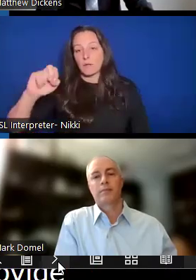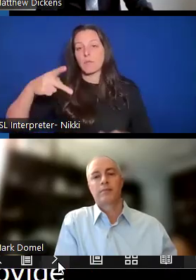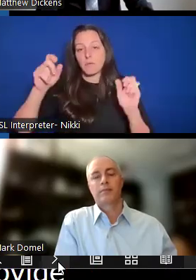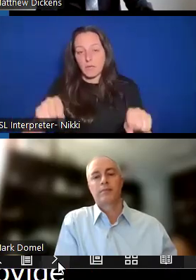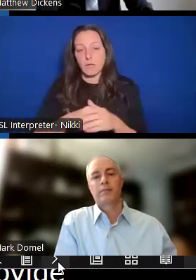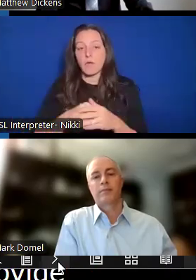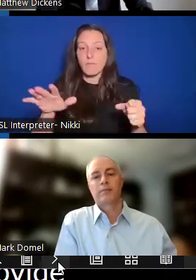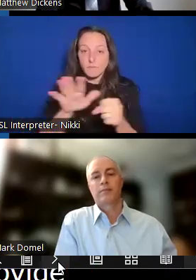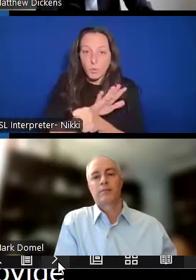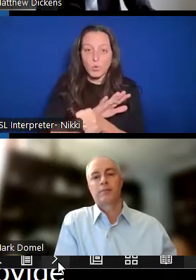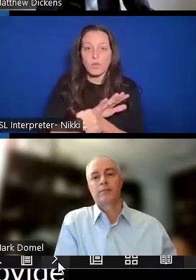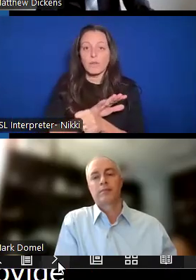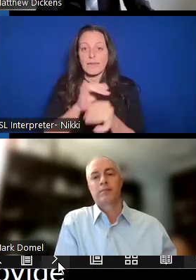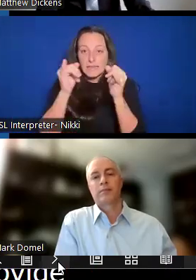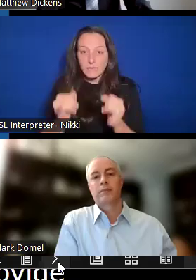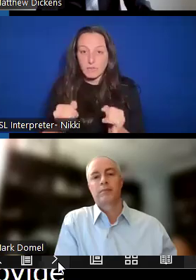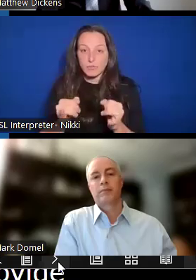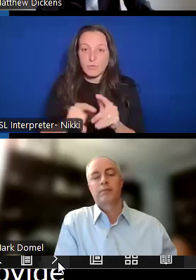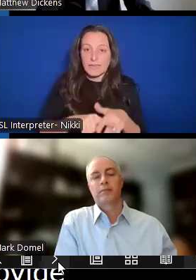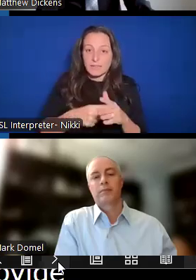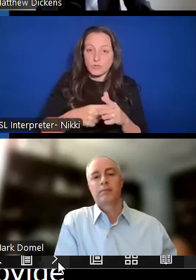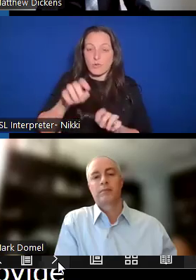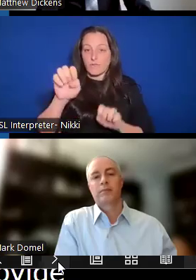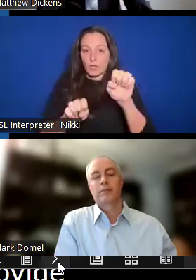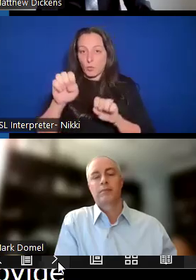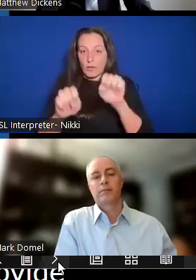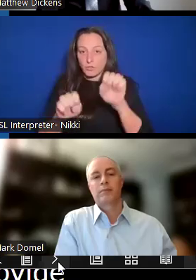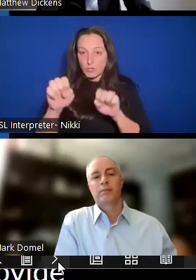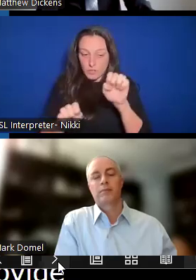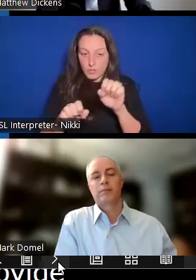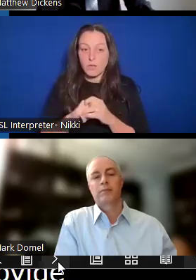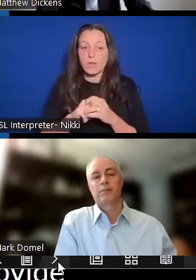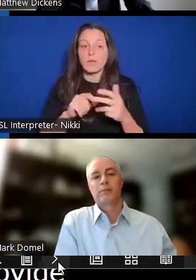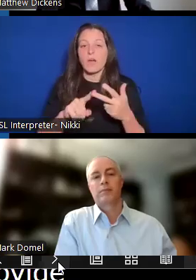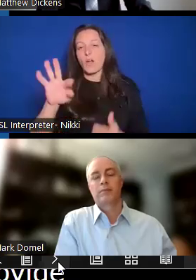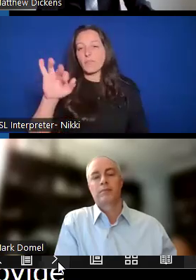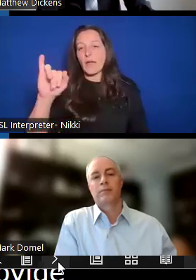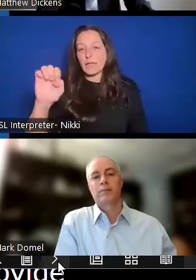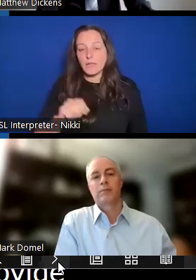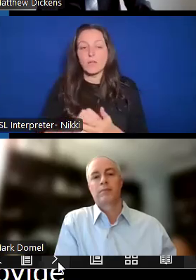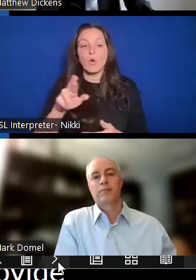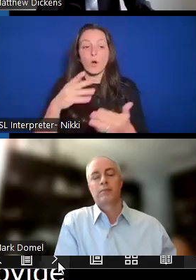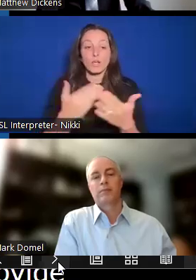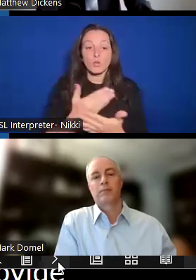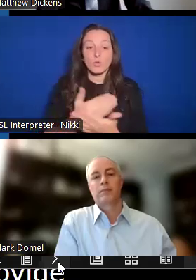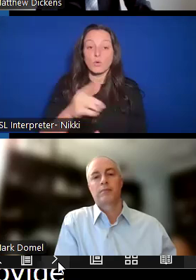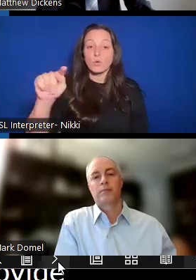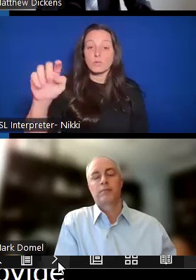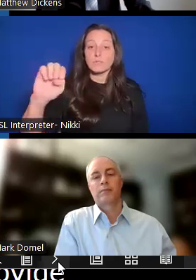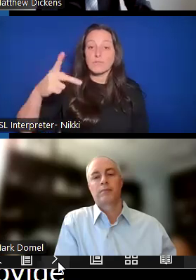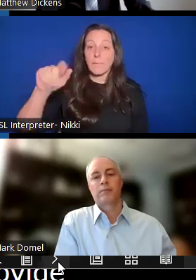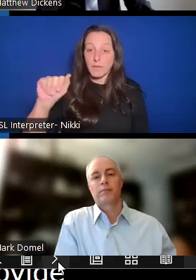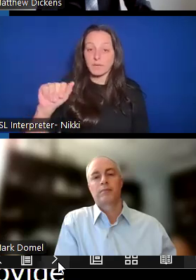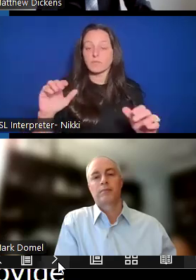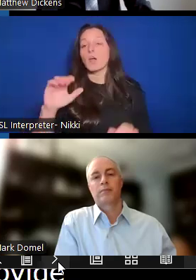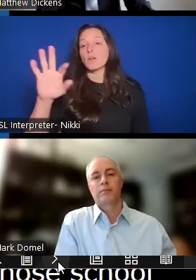and individual initial evaluation, or a new TEFA disability certification form that is available